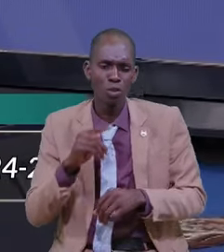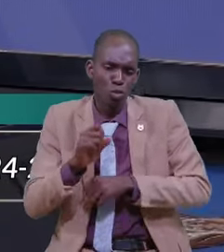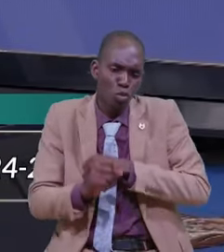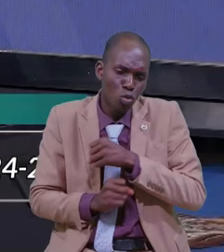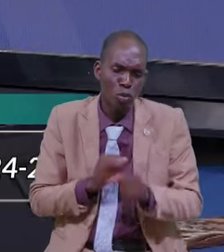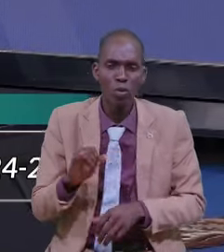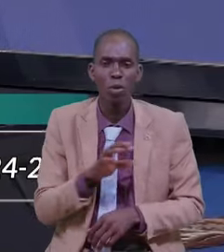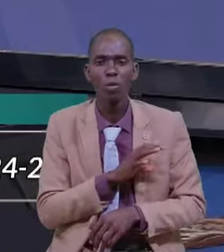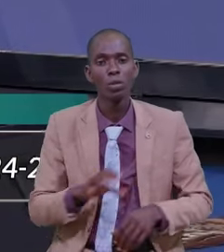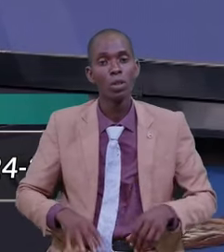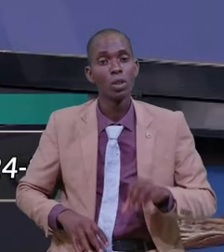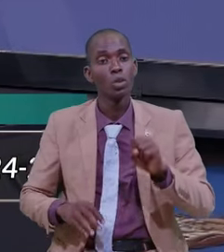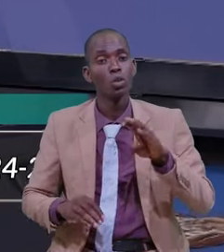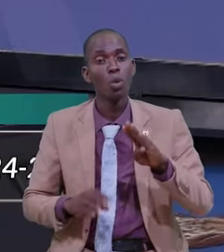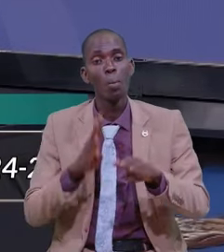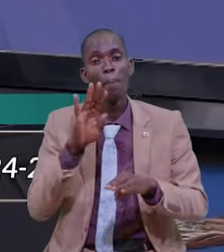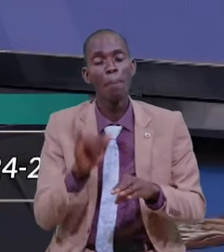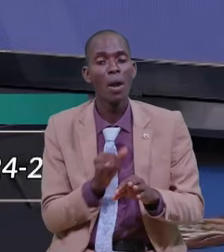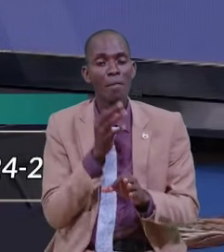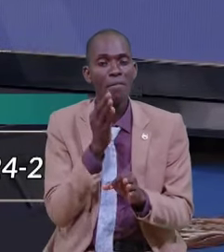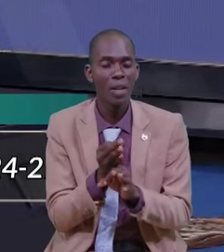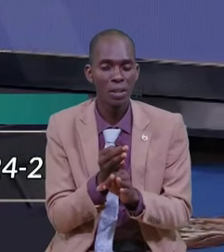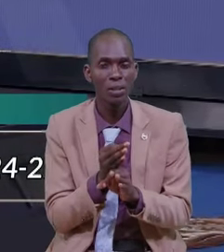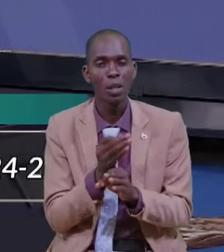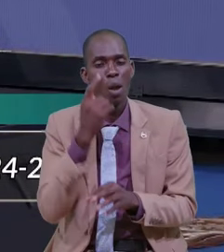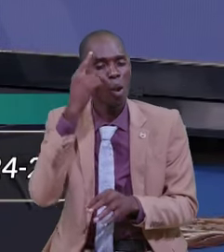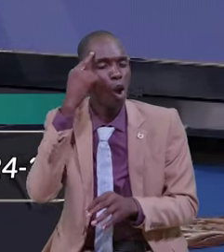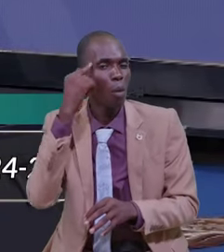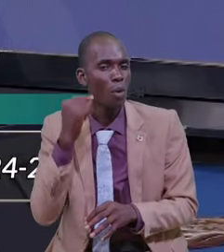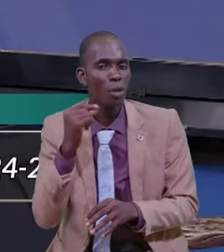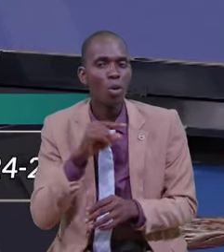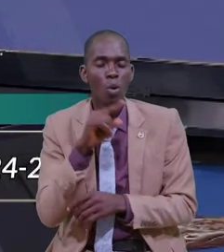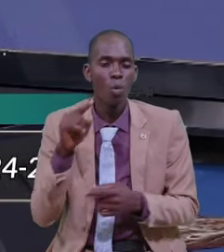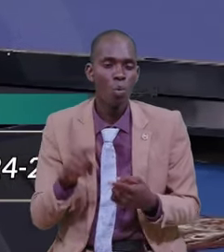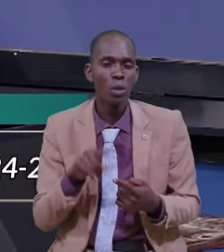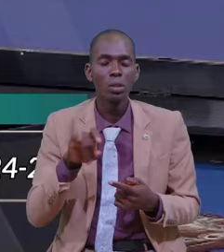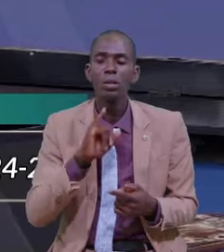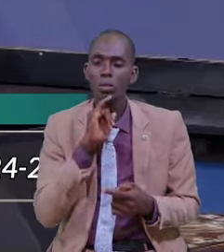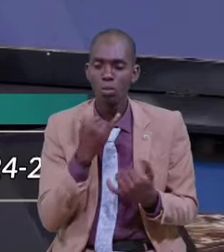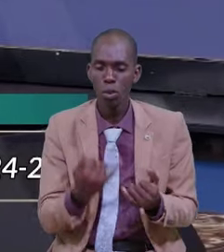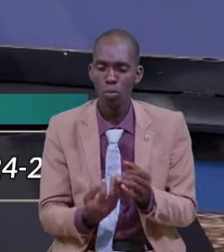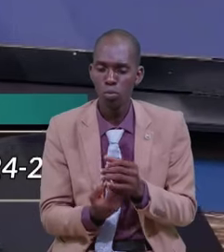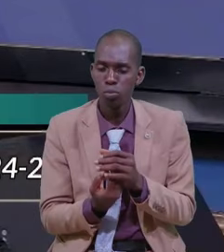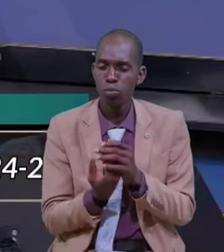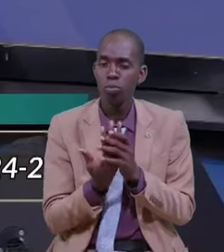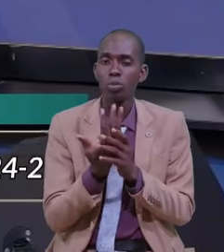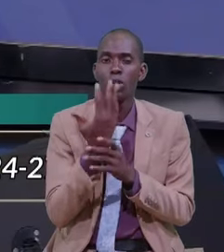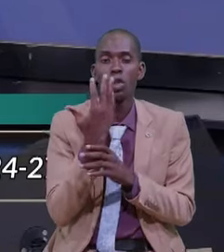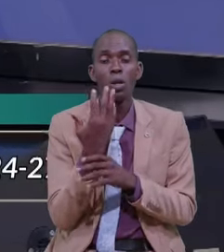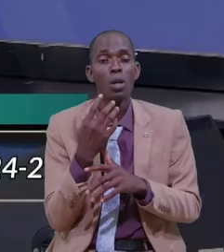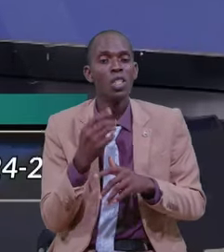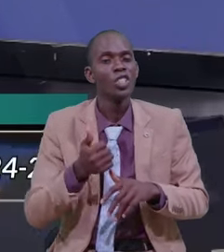by faith, Moses, when he was come to years, he refused to be